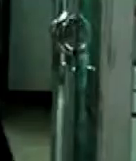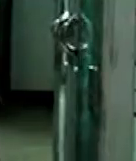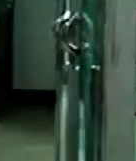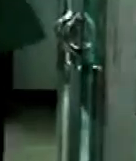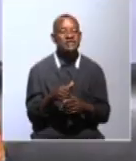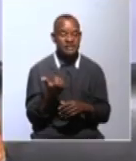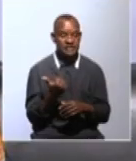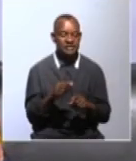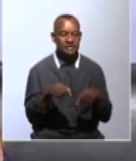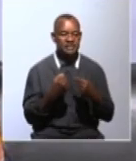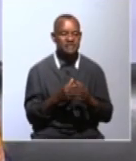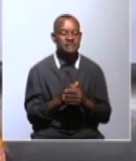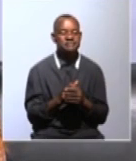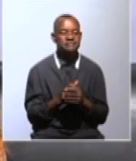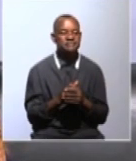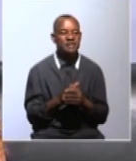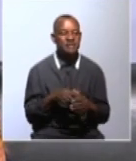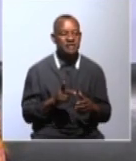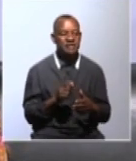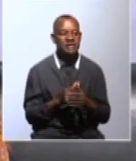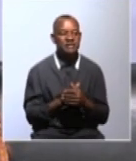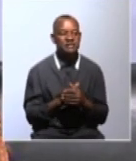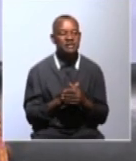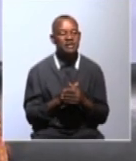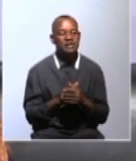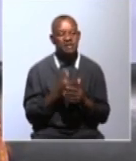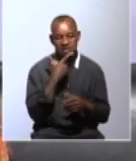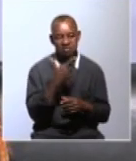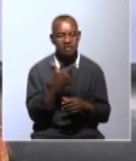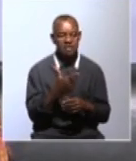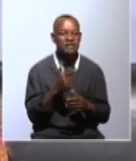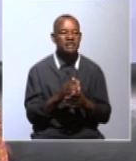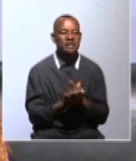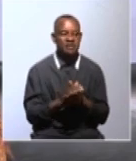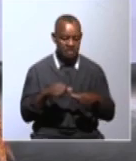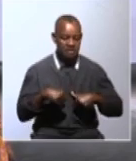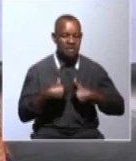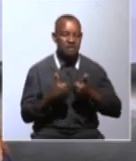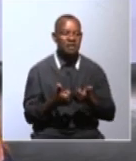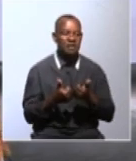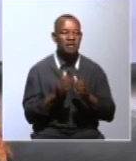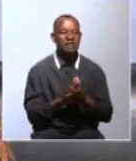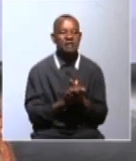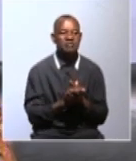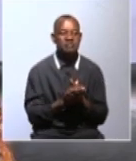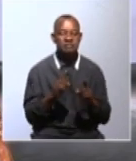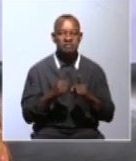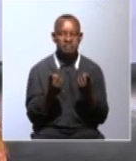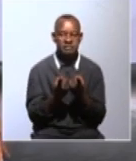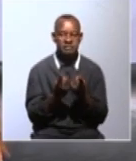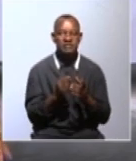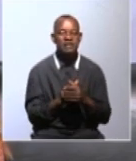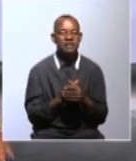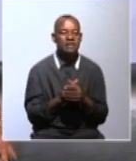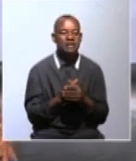our health sector fraternity, for the employers to make sure that our health